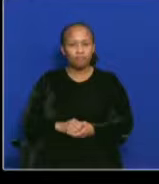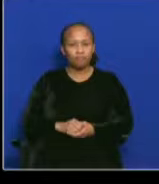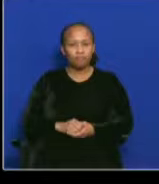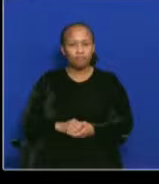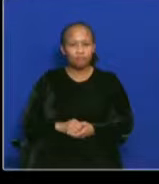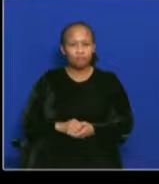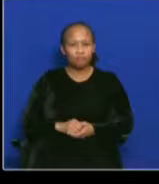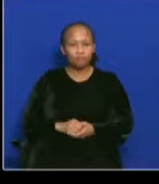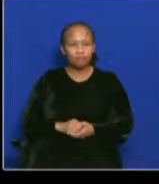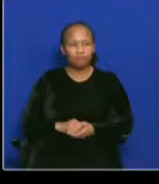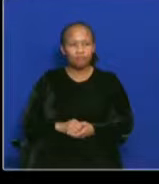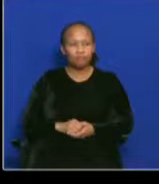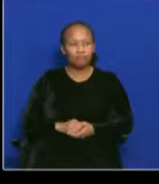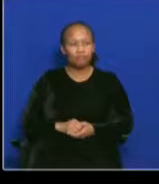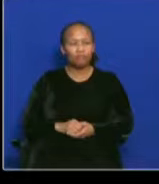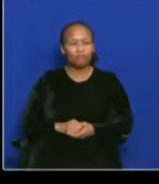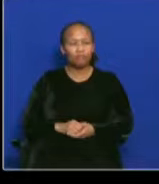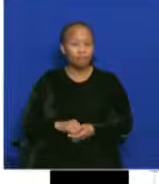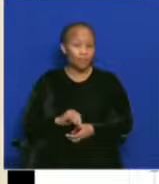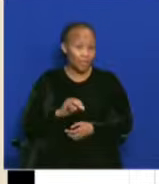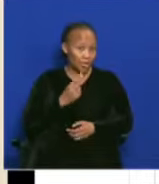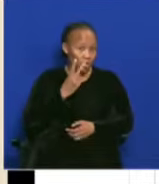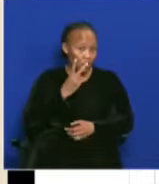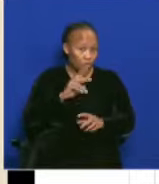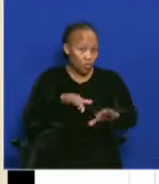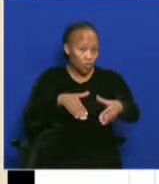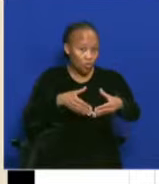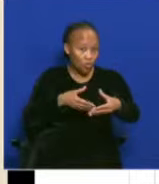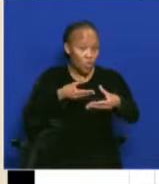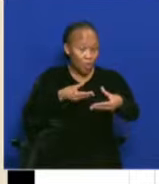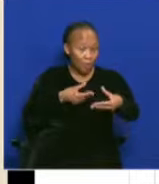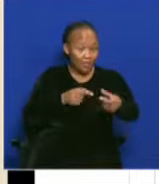two documents. The first is